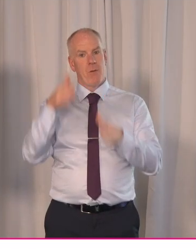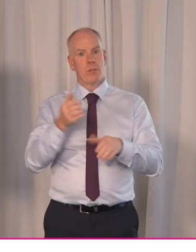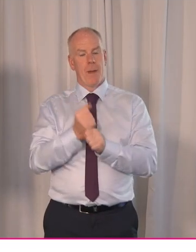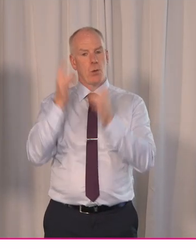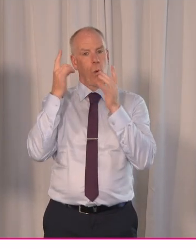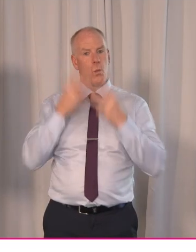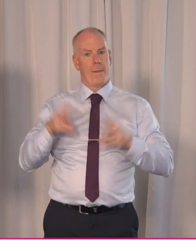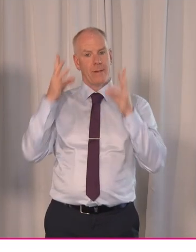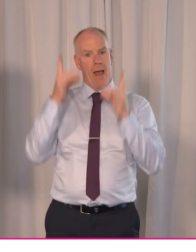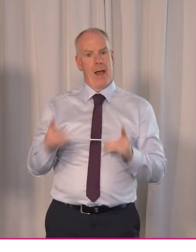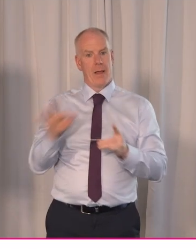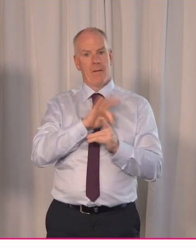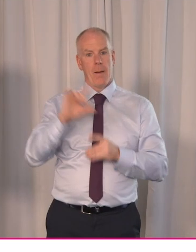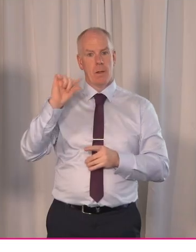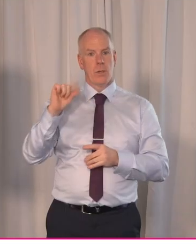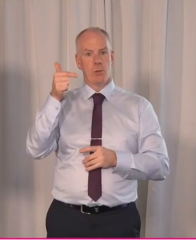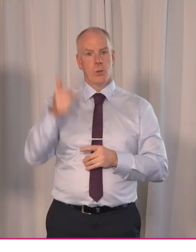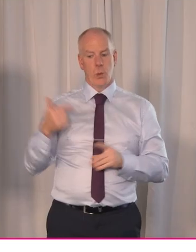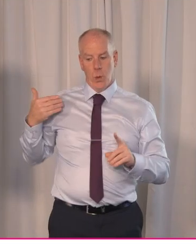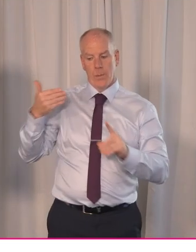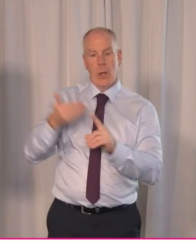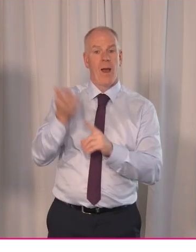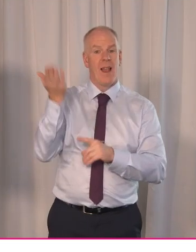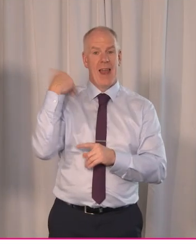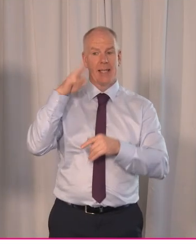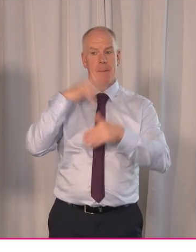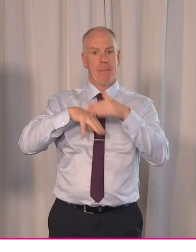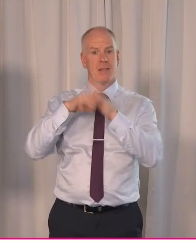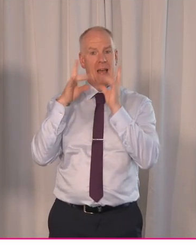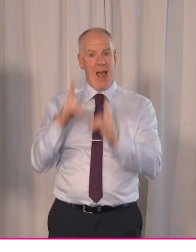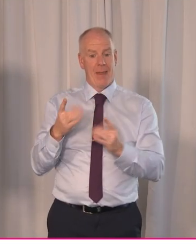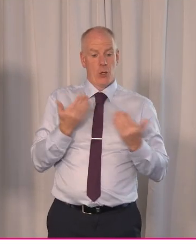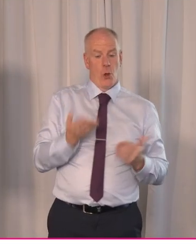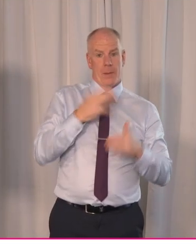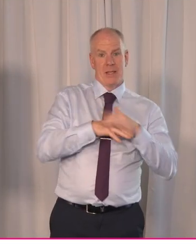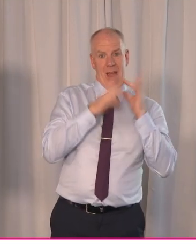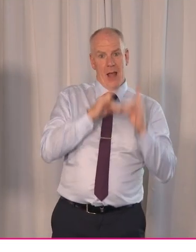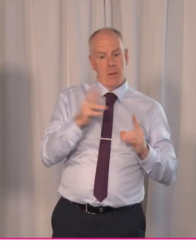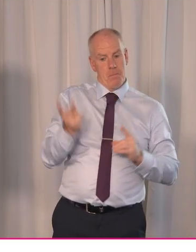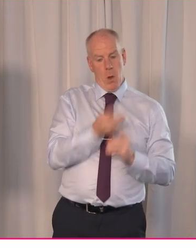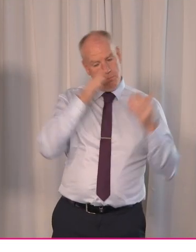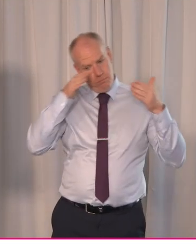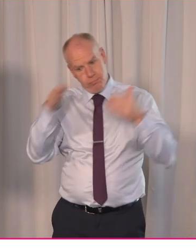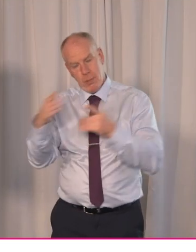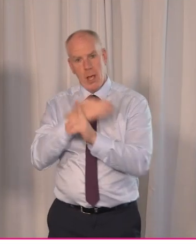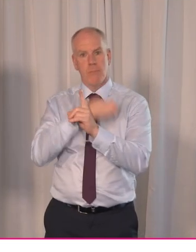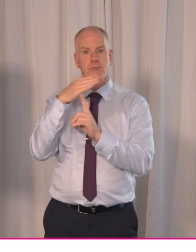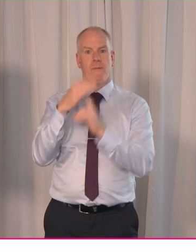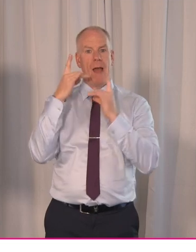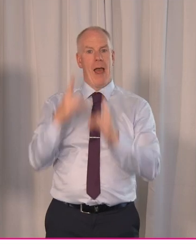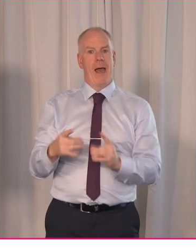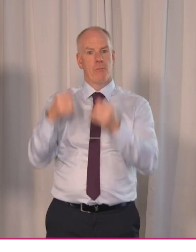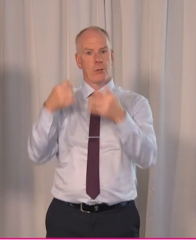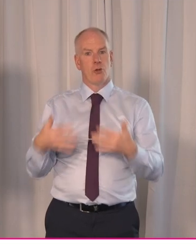health since 2022. The last Minister for Health and the current Minister for Health are very focused on improving the health outcomes